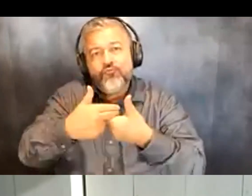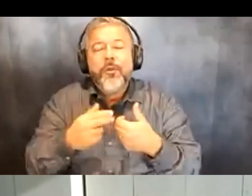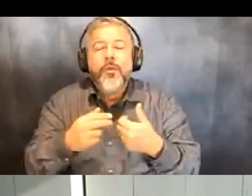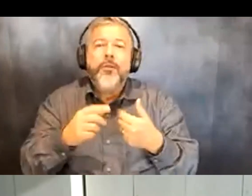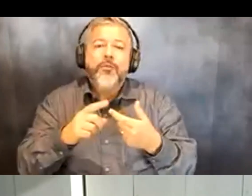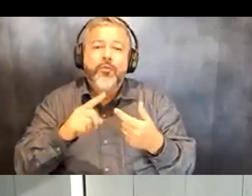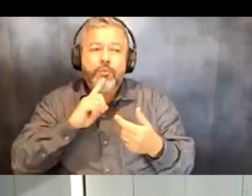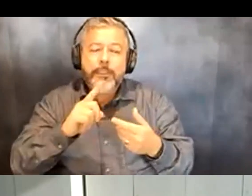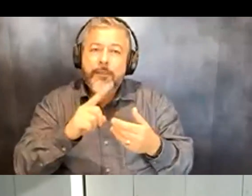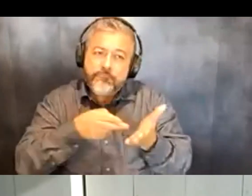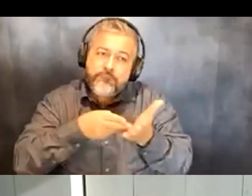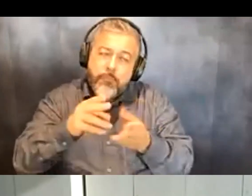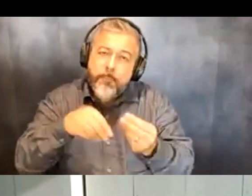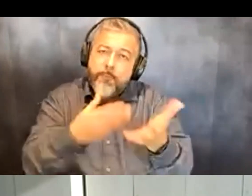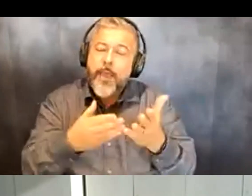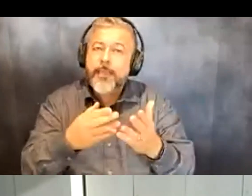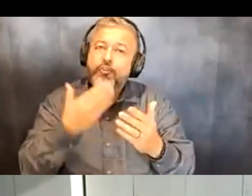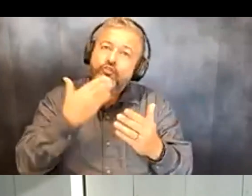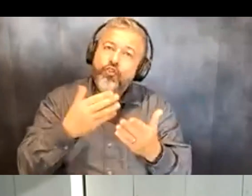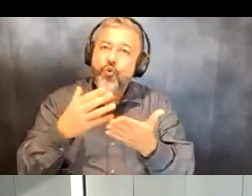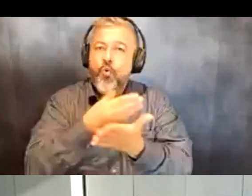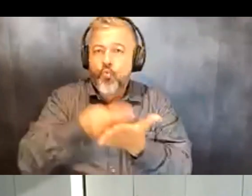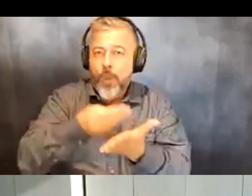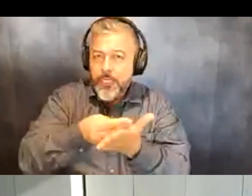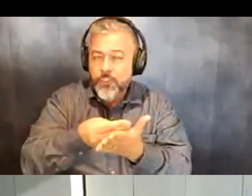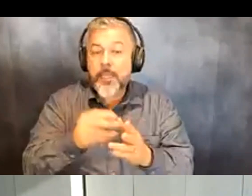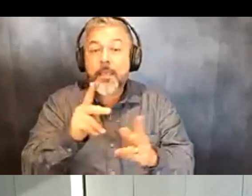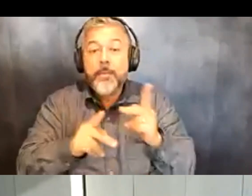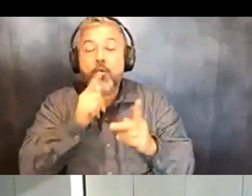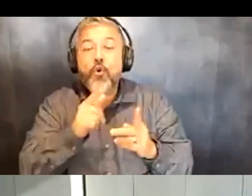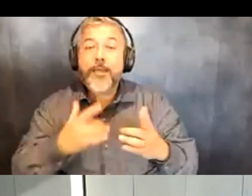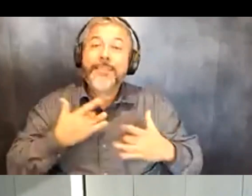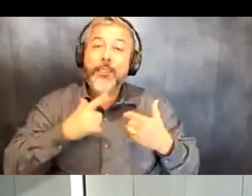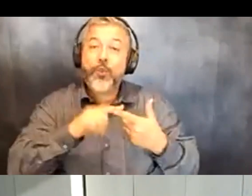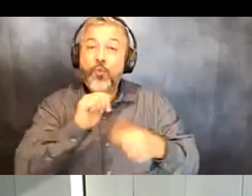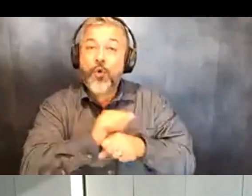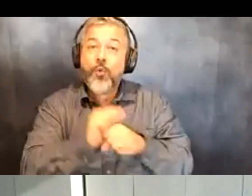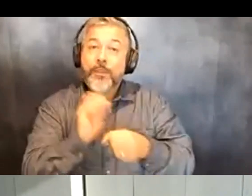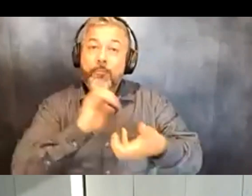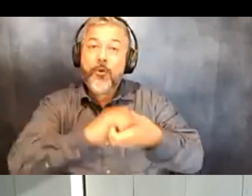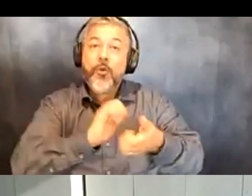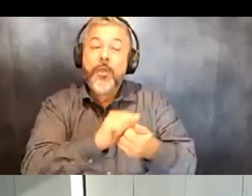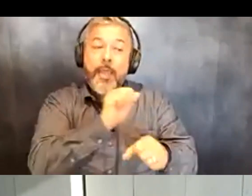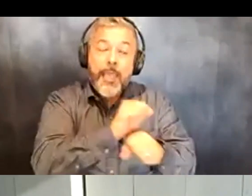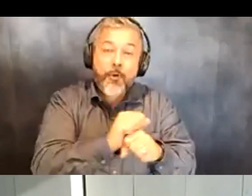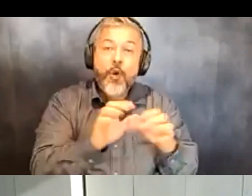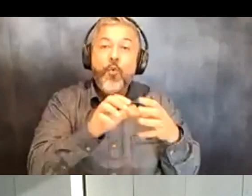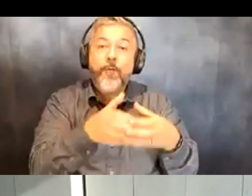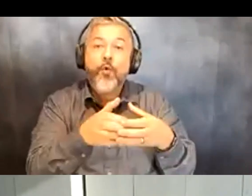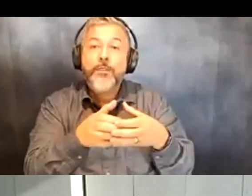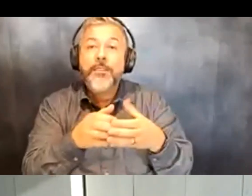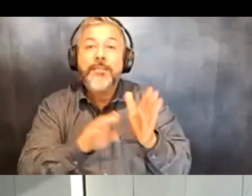And excited to work in collaboration with the Labor and Workforce Development Agent